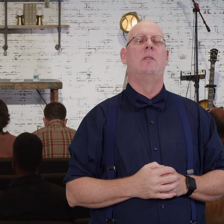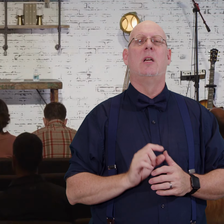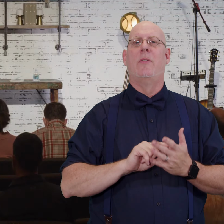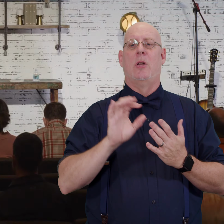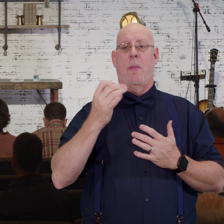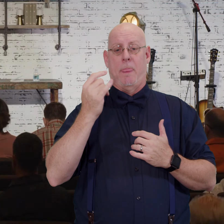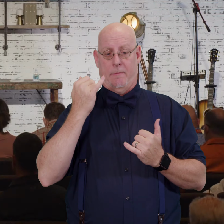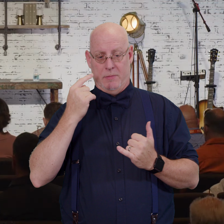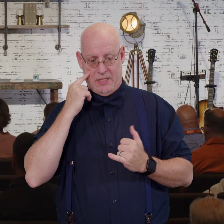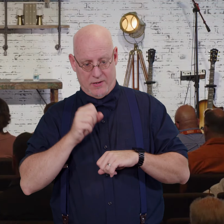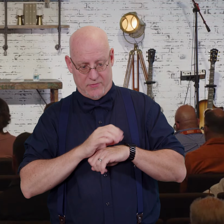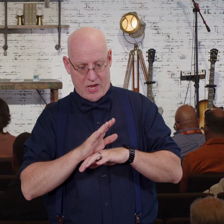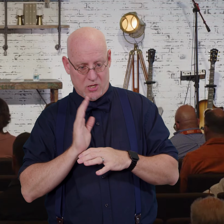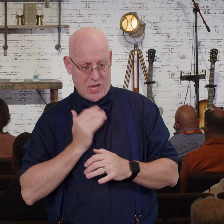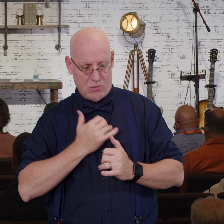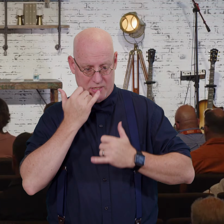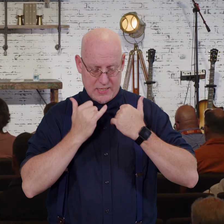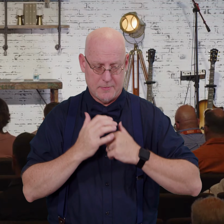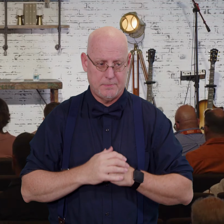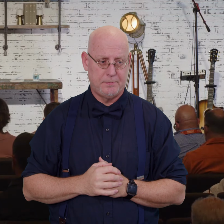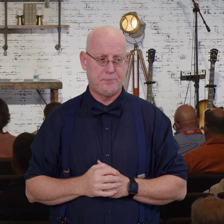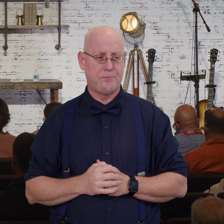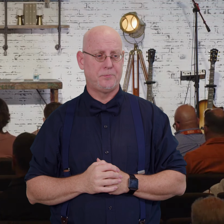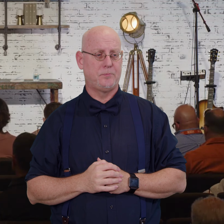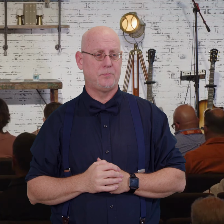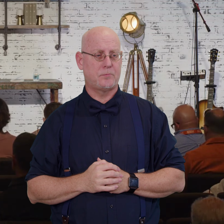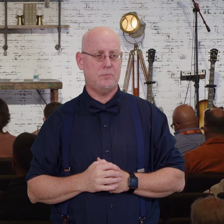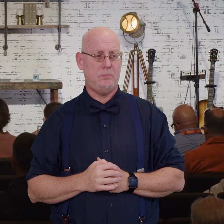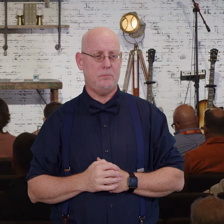Verse 9, now we see the effects of what our sin does.